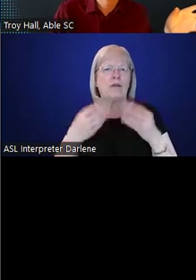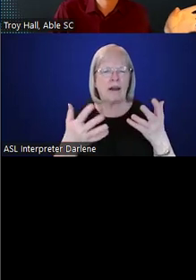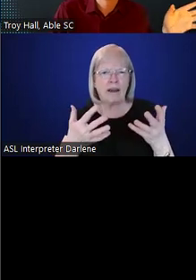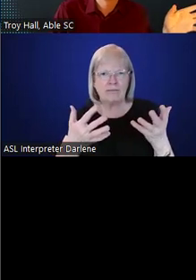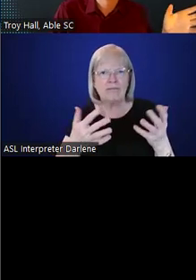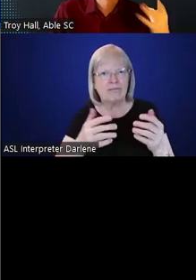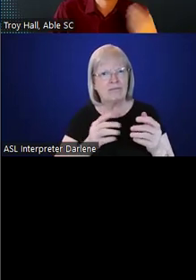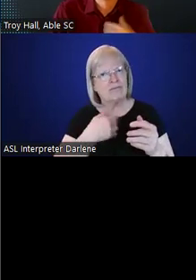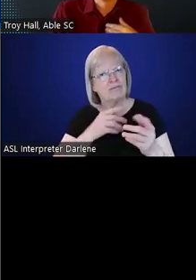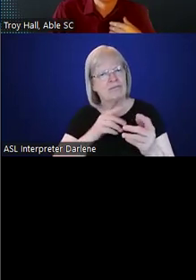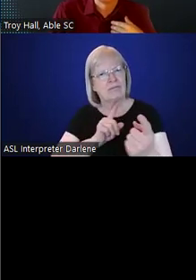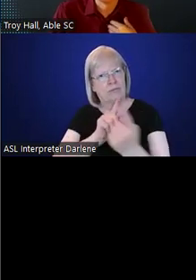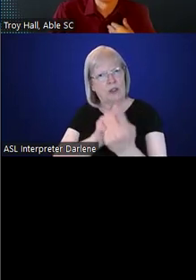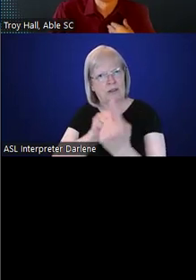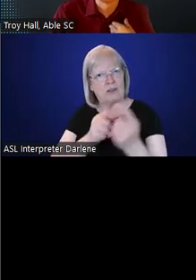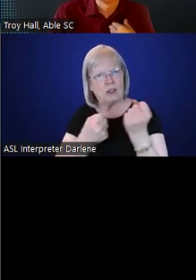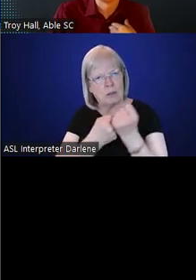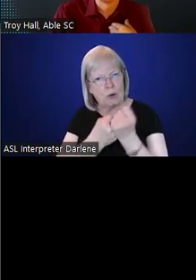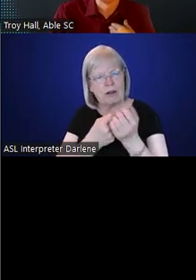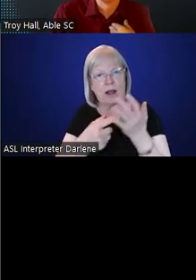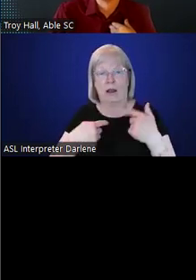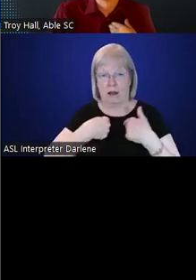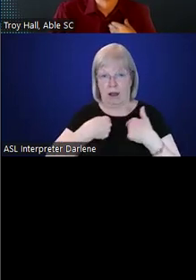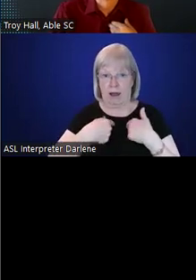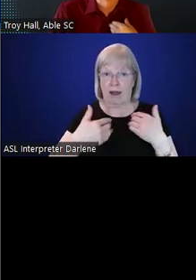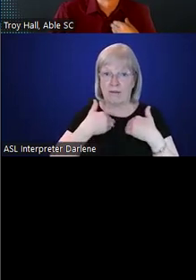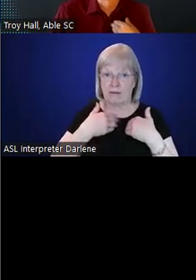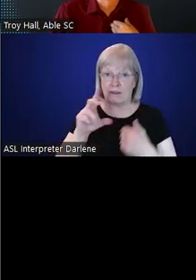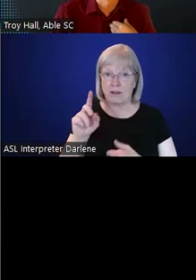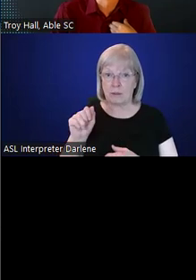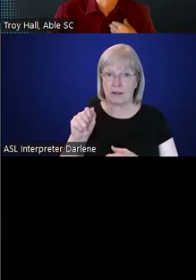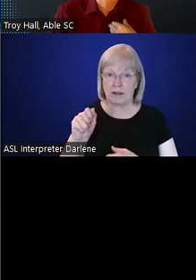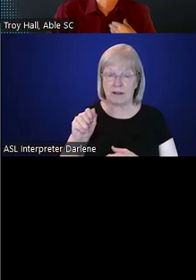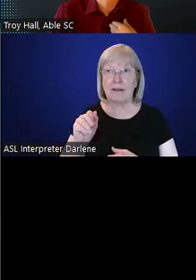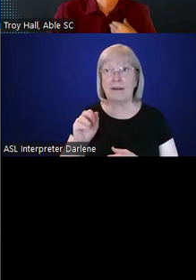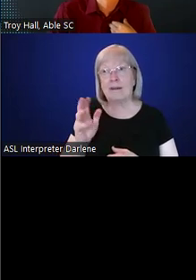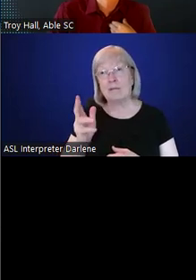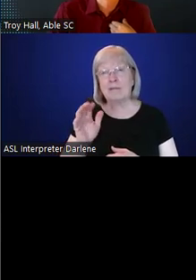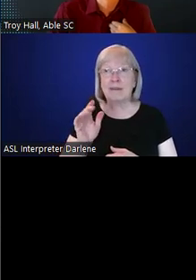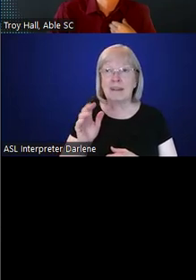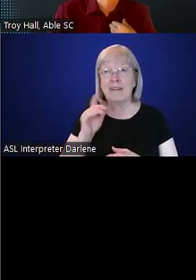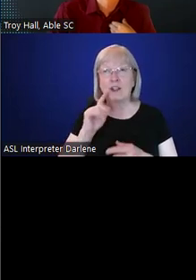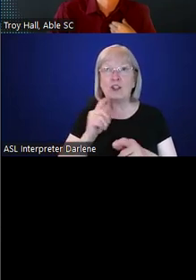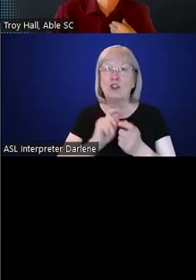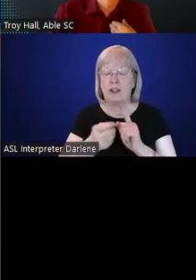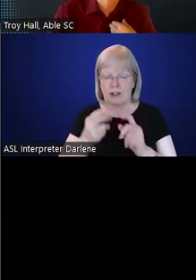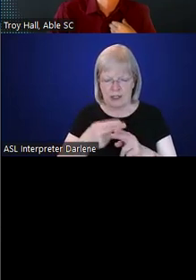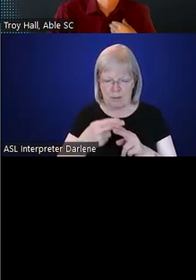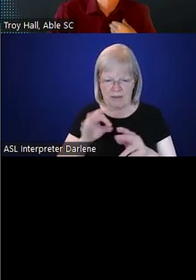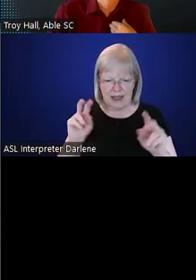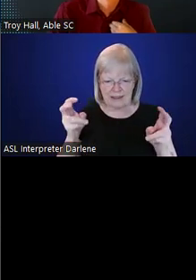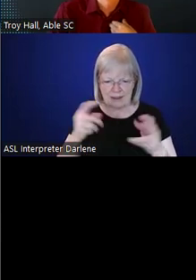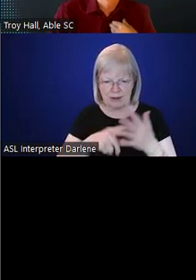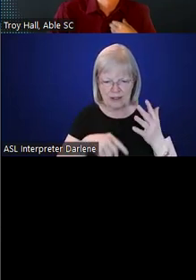outside the community can't. So I'm a person with a disability. They just recently changed the name of mine too, so I always get it